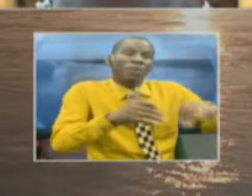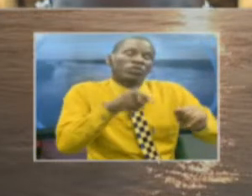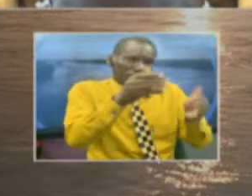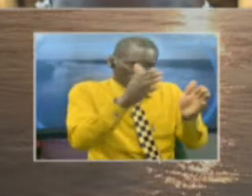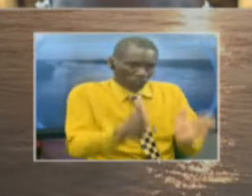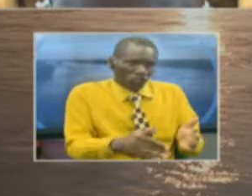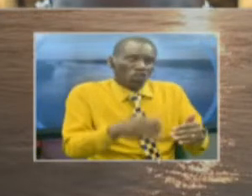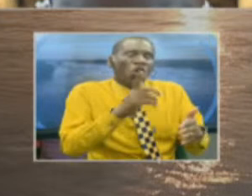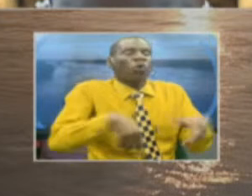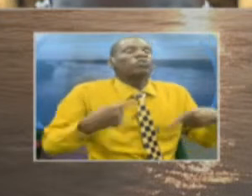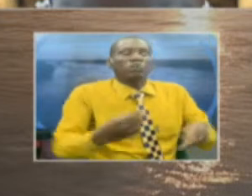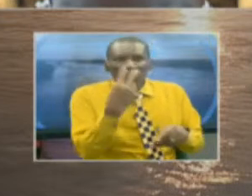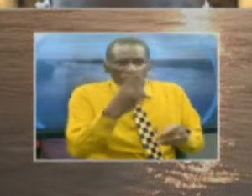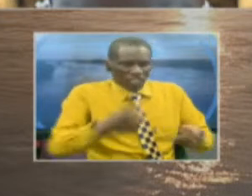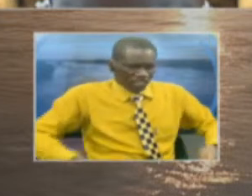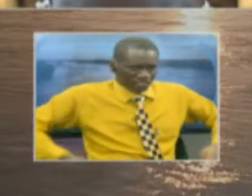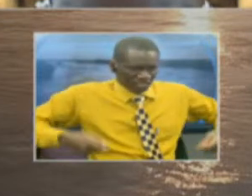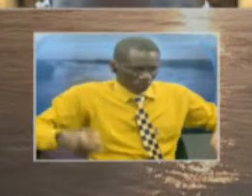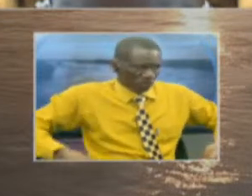they see is the wheelchair.